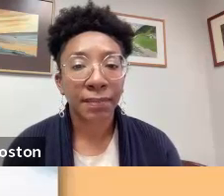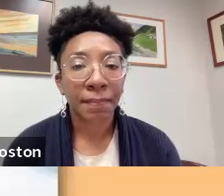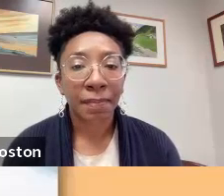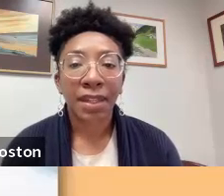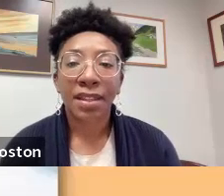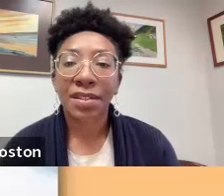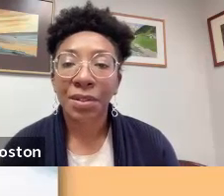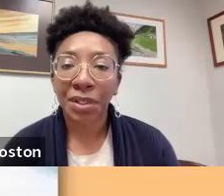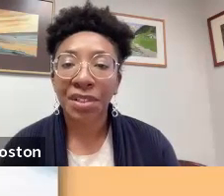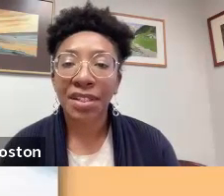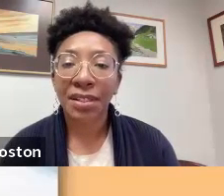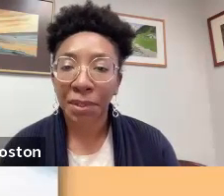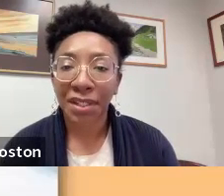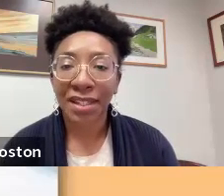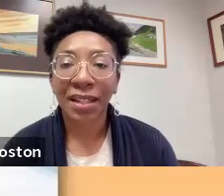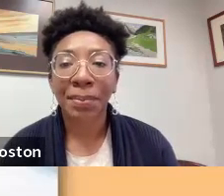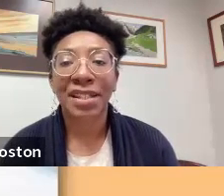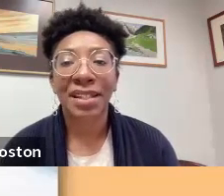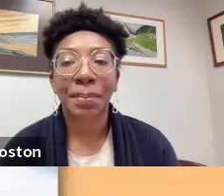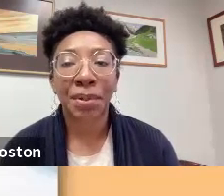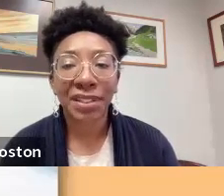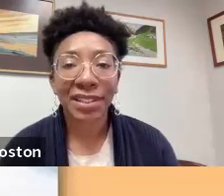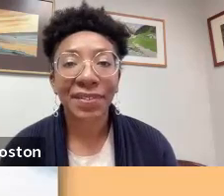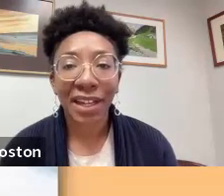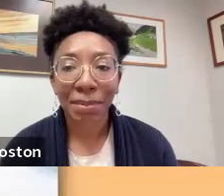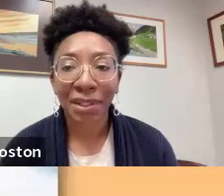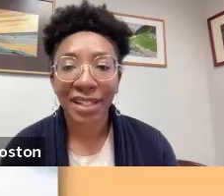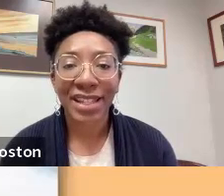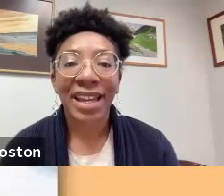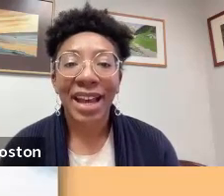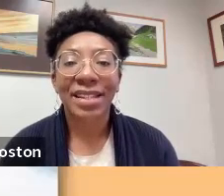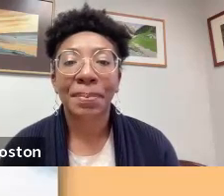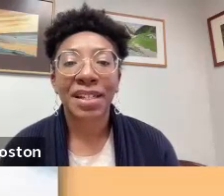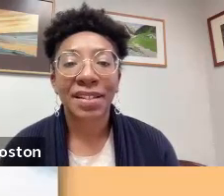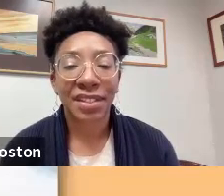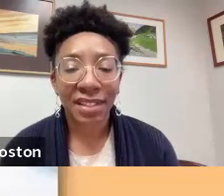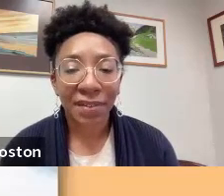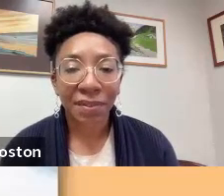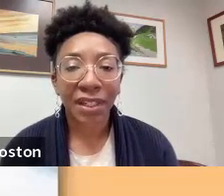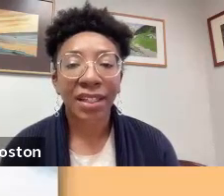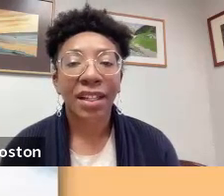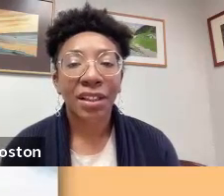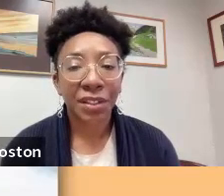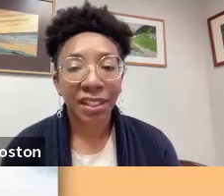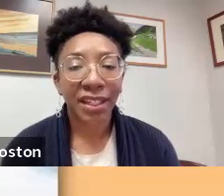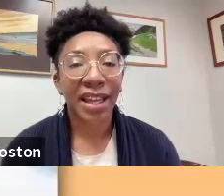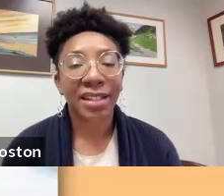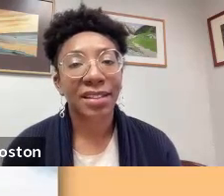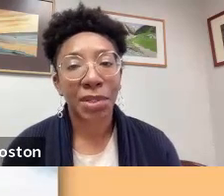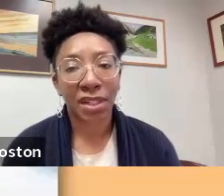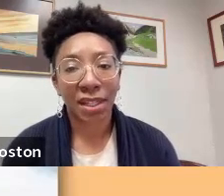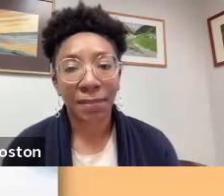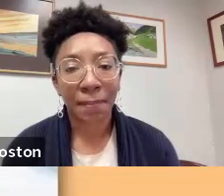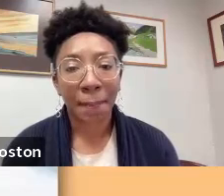library. This gorgeous book celebrates the importance of libraries as a place of discovery, learning,